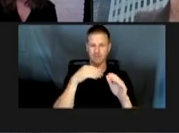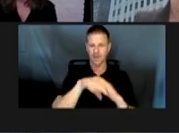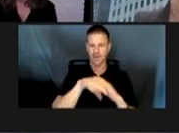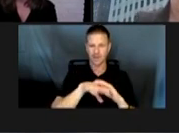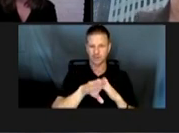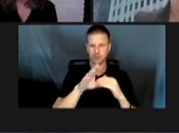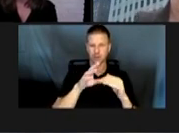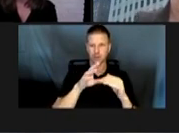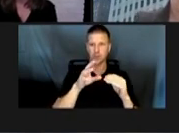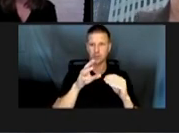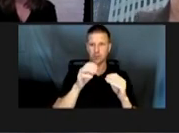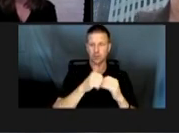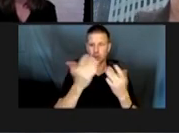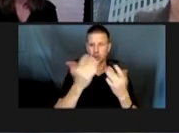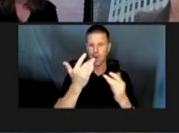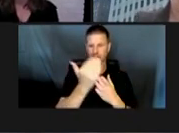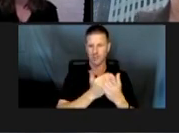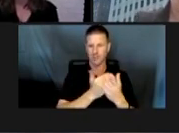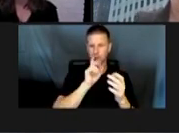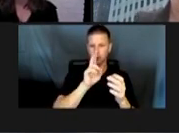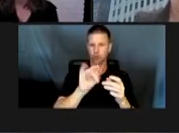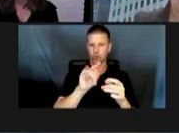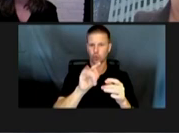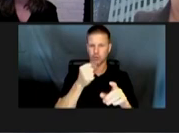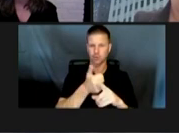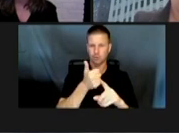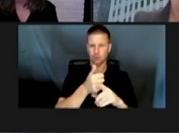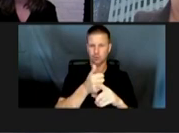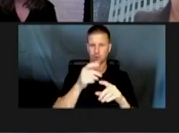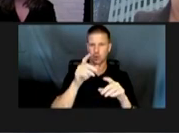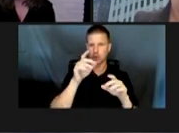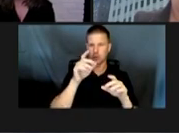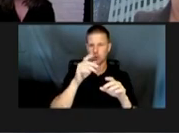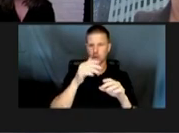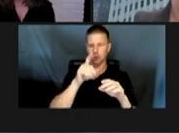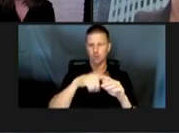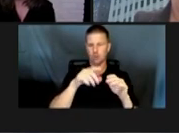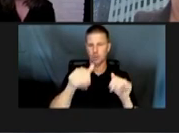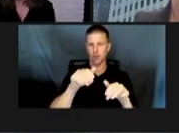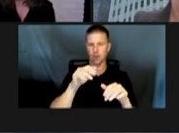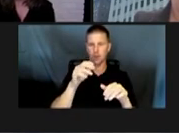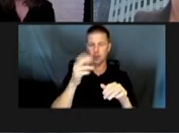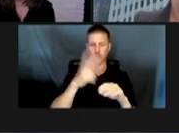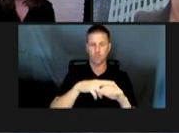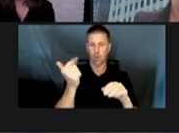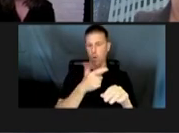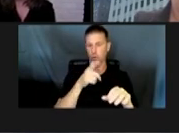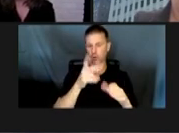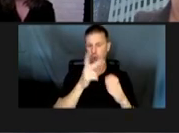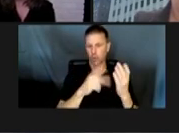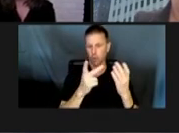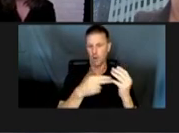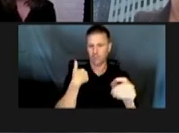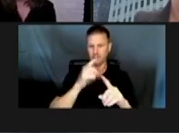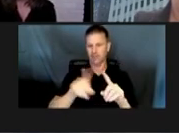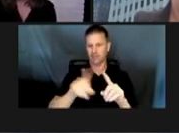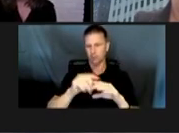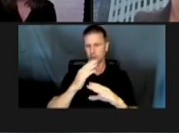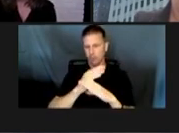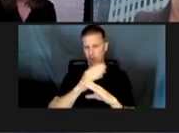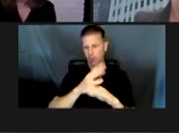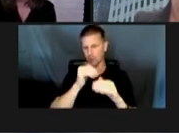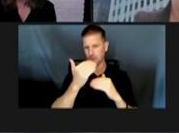the waiting list for units themselves are next to impossible. Of course, all of these programs have different barriers and